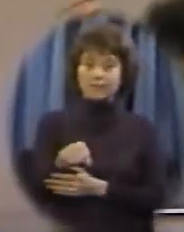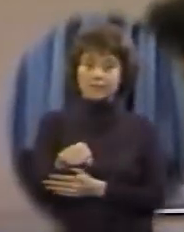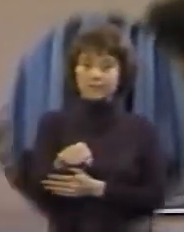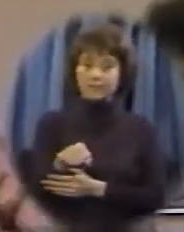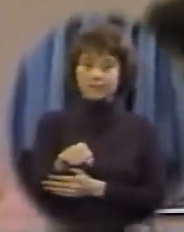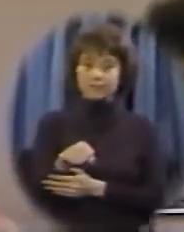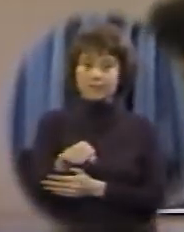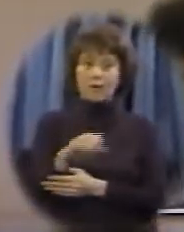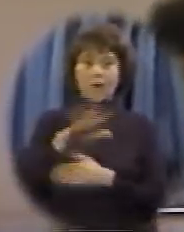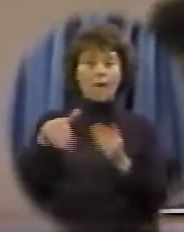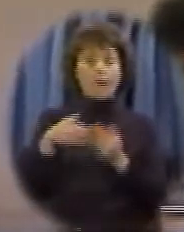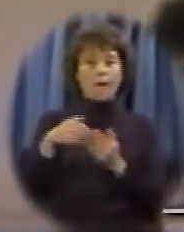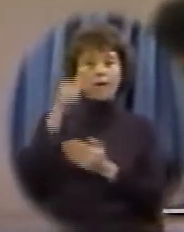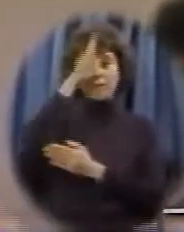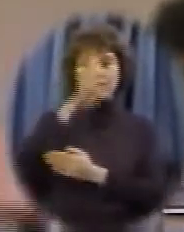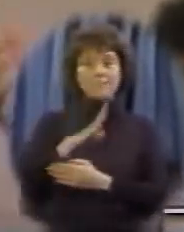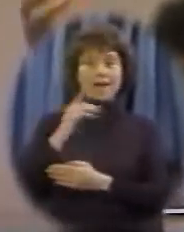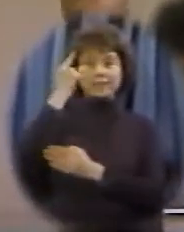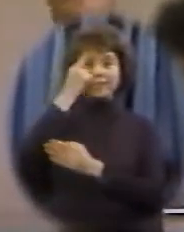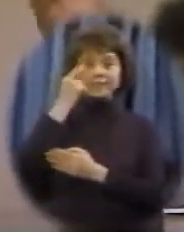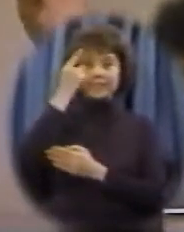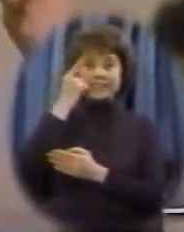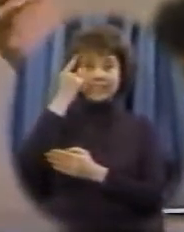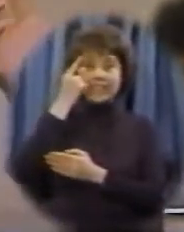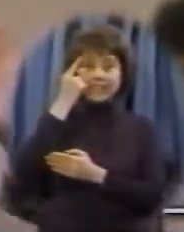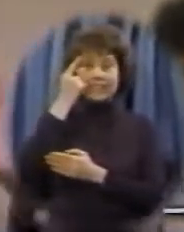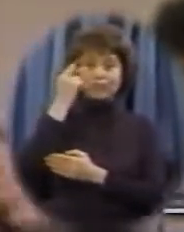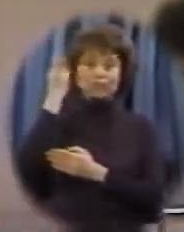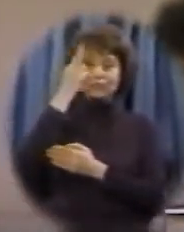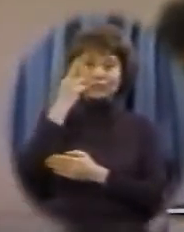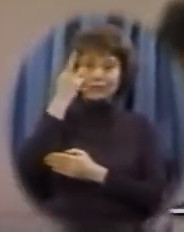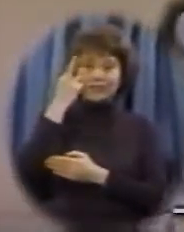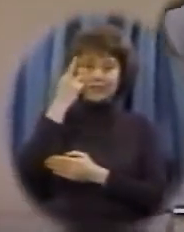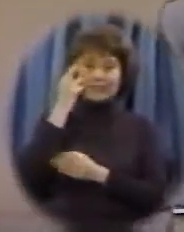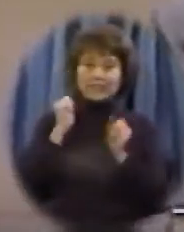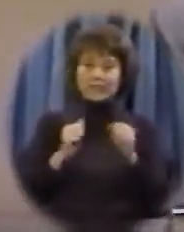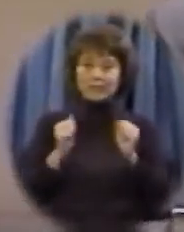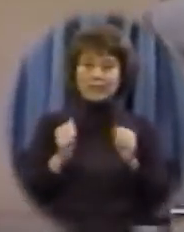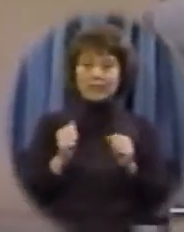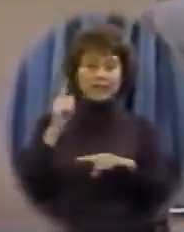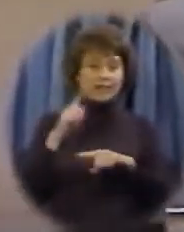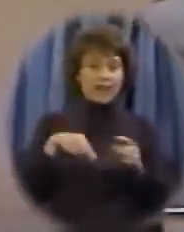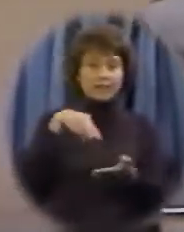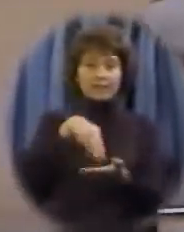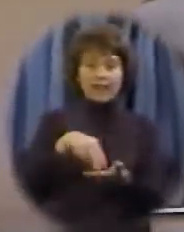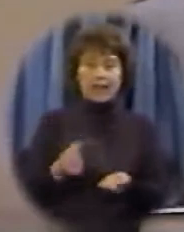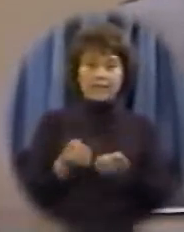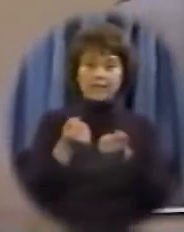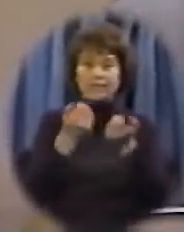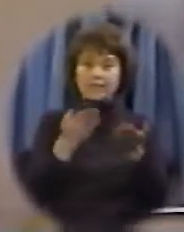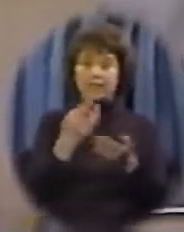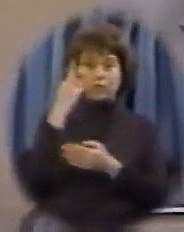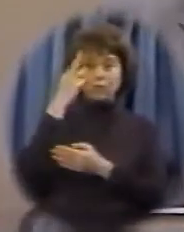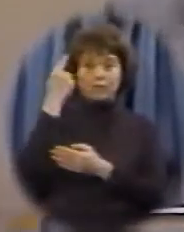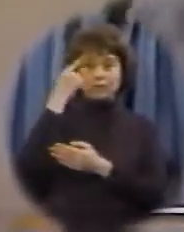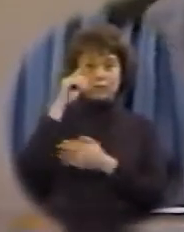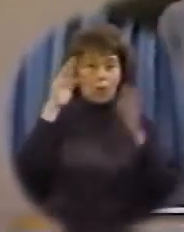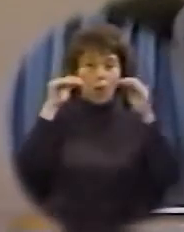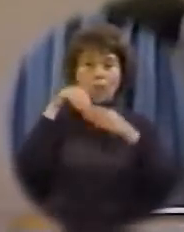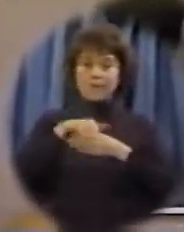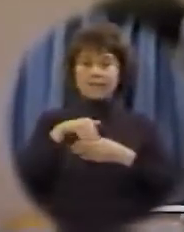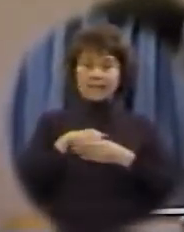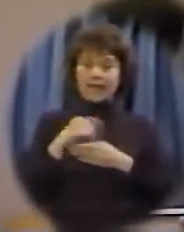will never give him a foundation on which he can stand and give a reason for the hope that's in him concerning Christ. And the only foundation you'll have in this